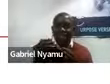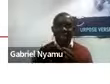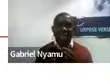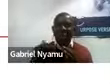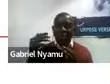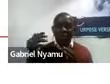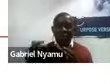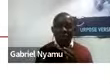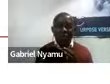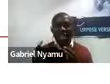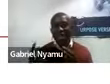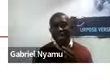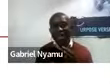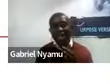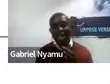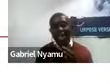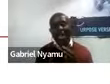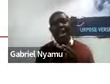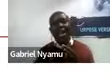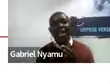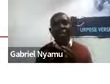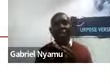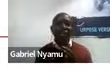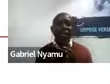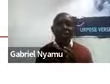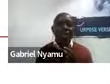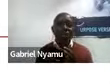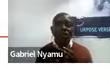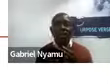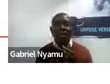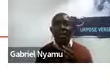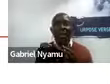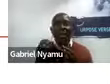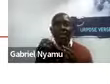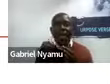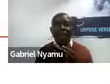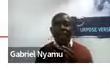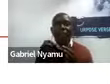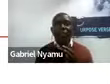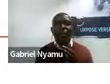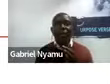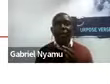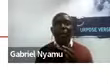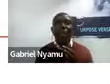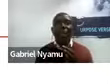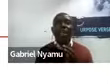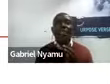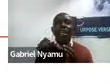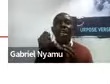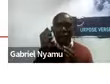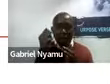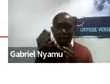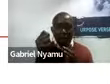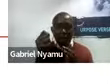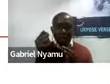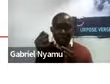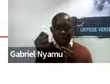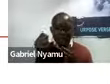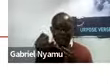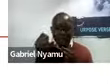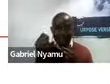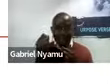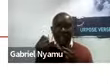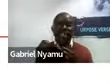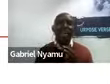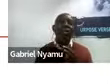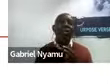employability, leadership, promotions, and all that. And currently, my focus has always been that can we reach a place where, when I send you my purpose